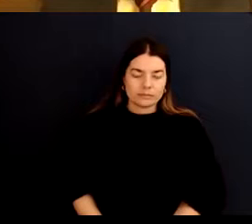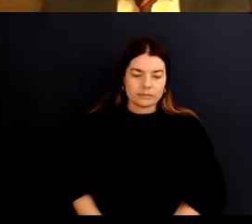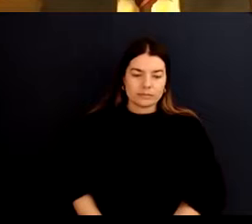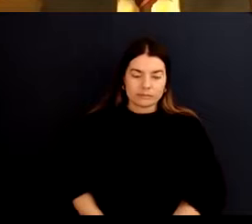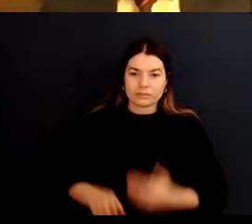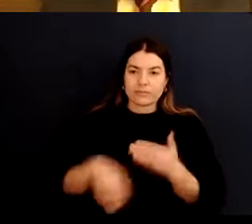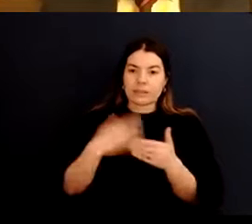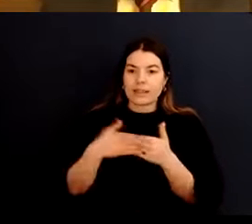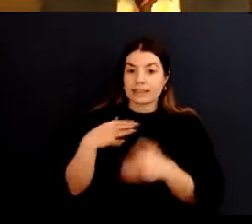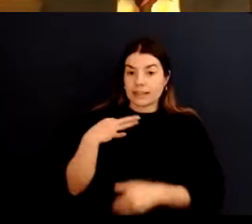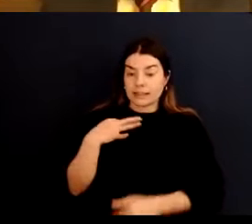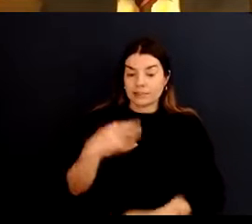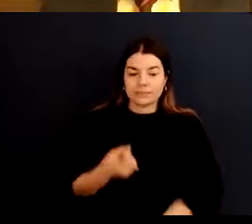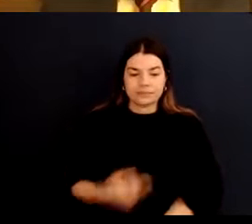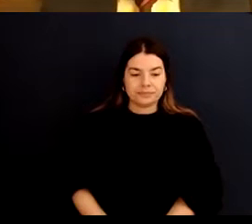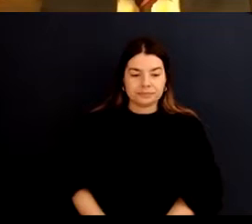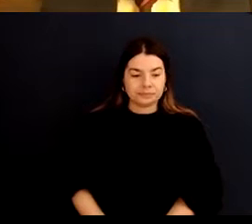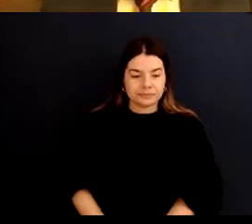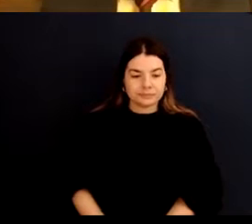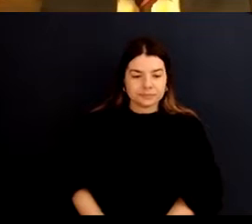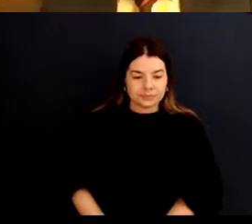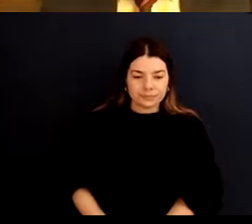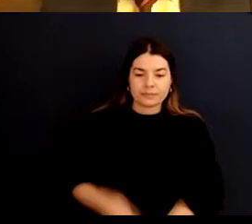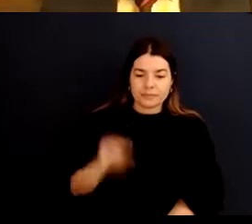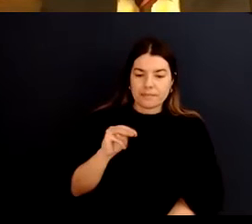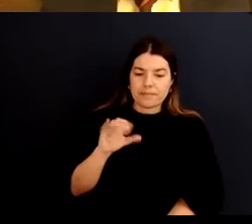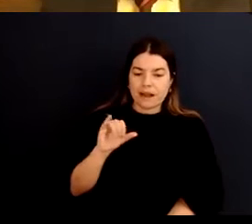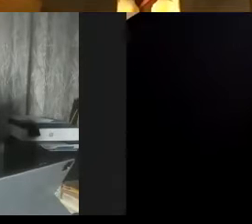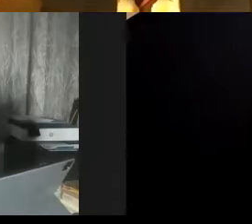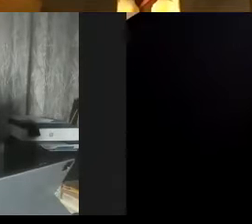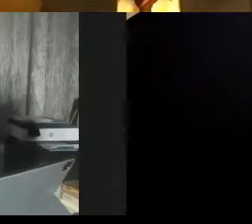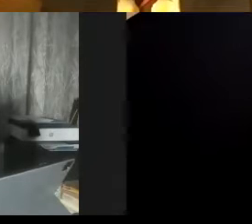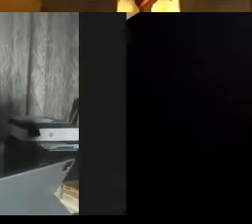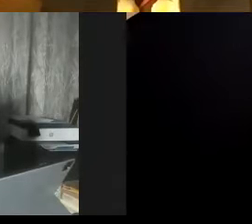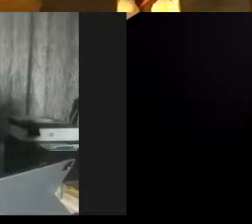candidate, I'm sorry for this question, is Michael Good.